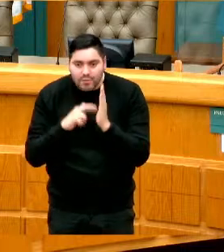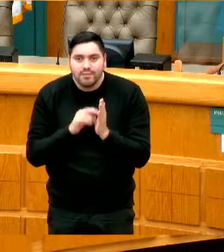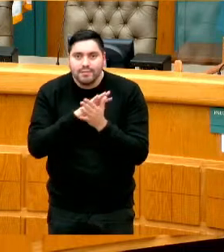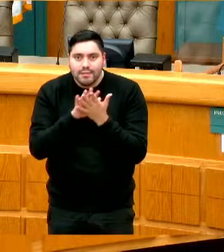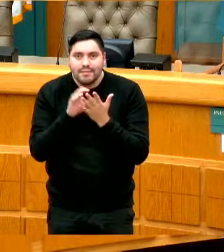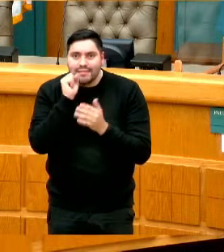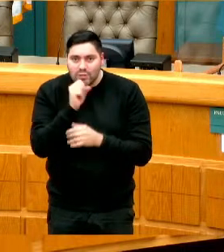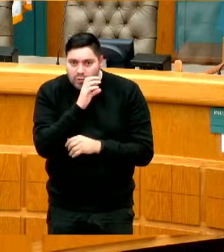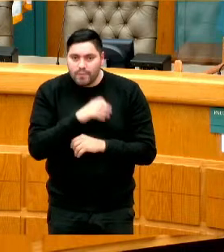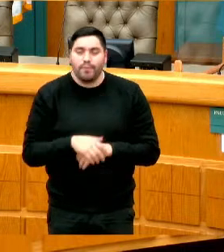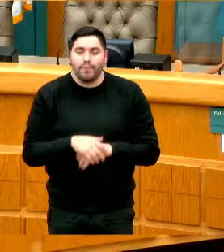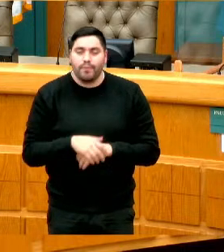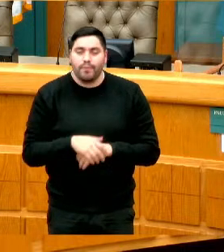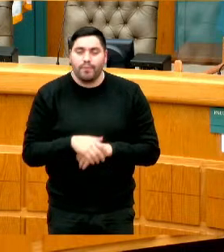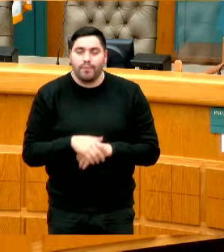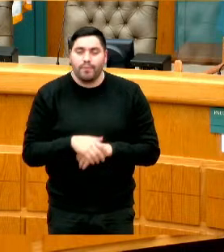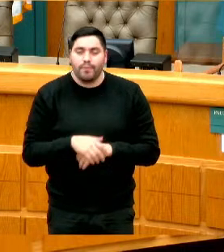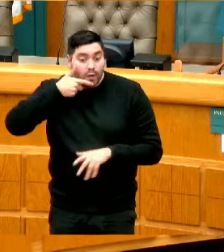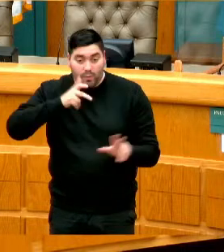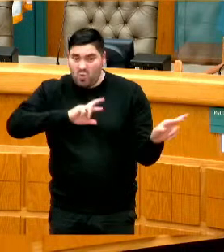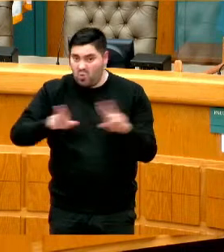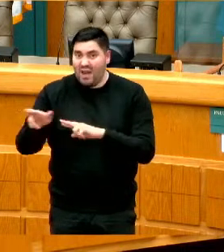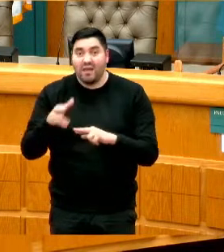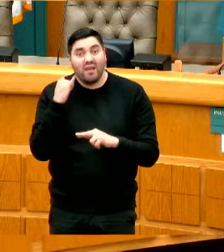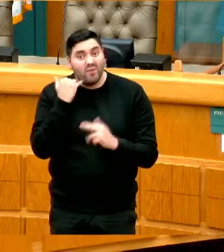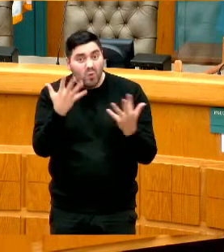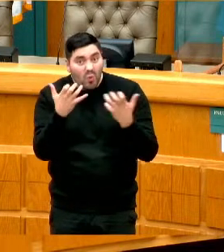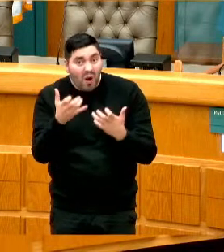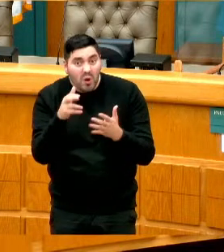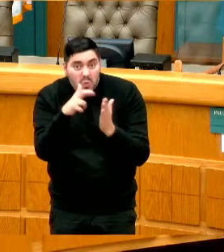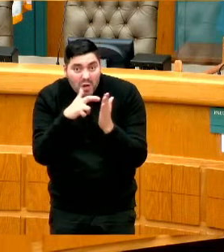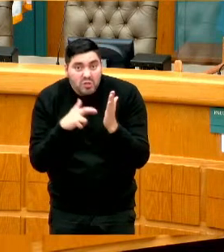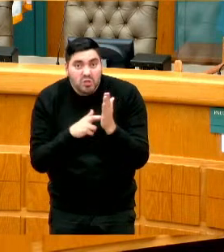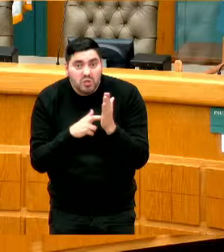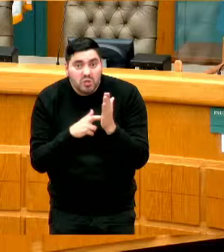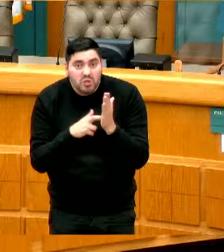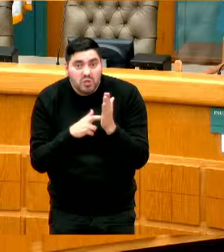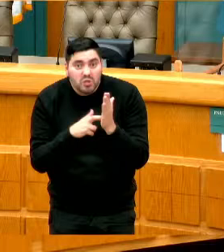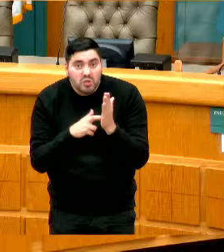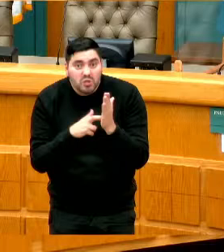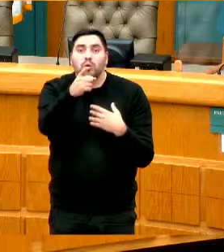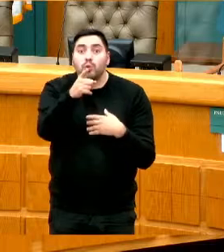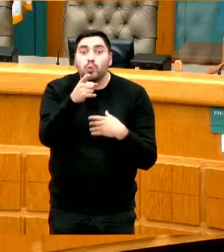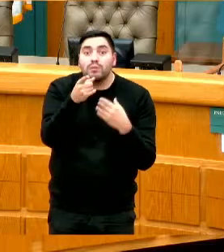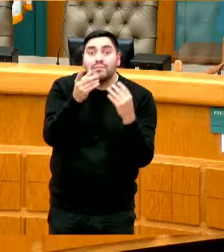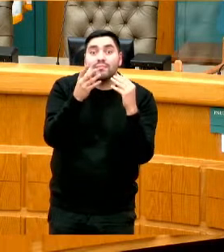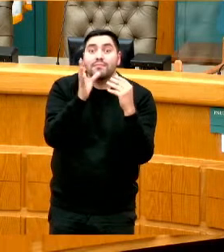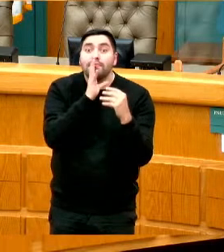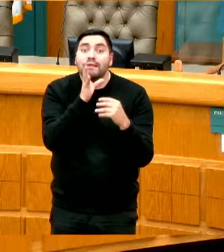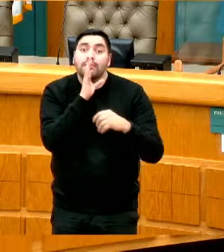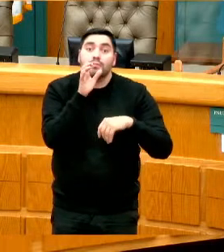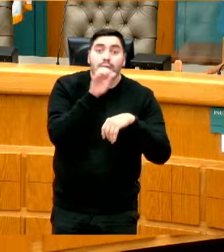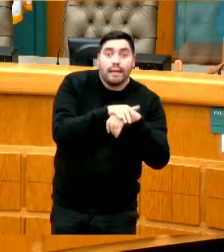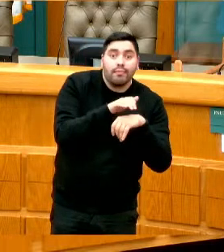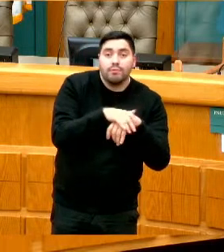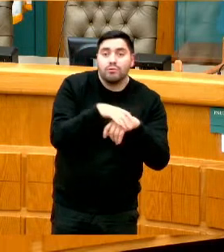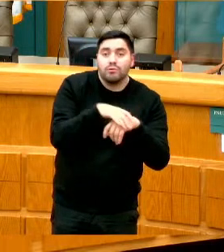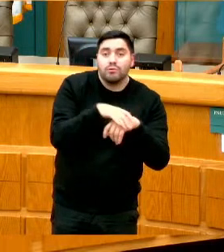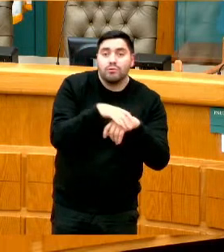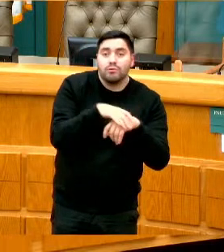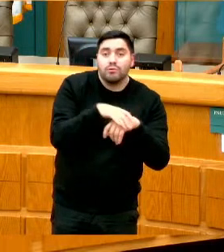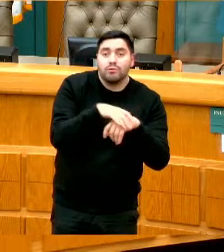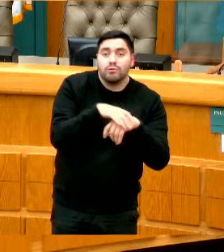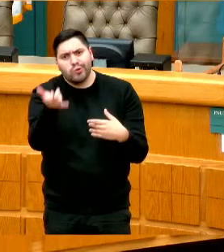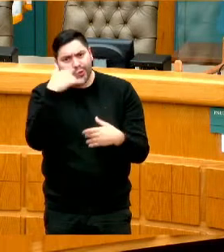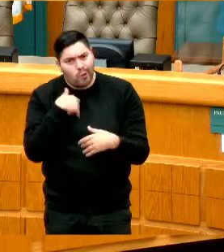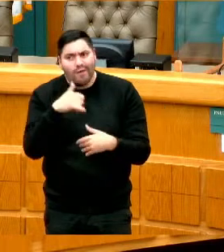assist patrons that want to register, and it's both in Spanish and English, our call takers. So there is a telephone number